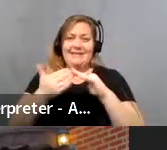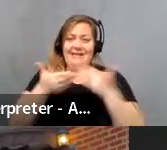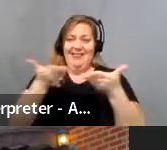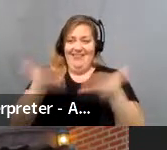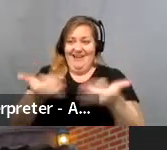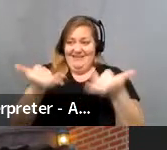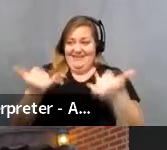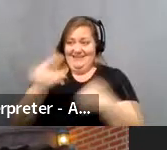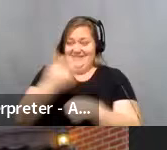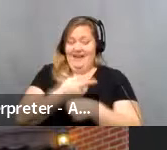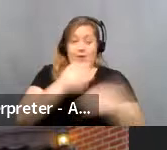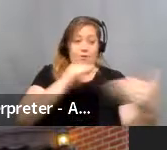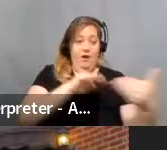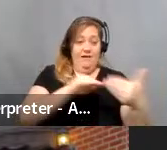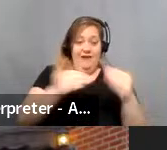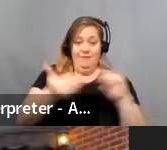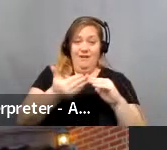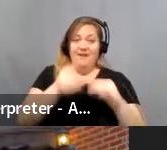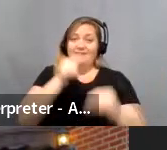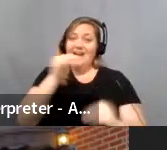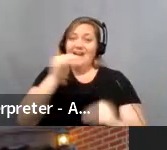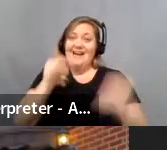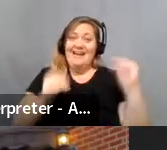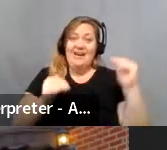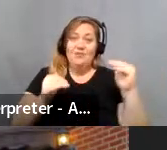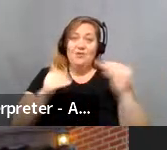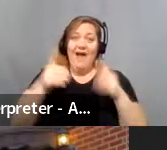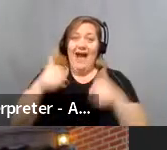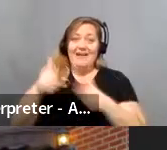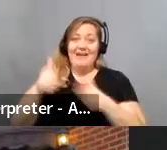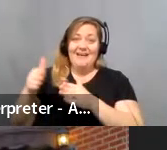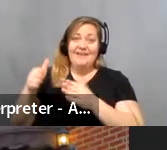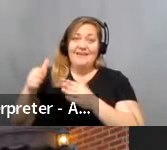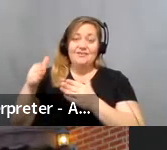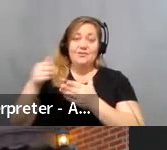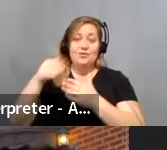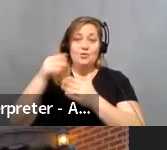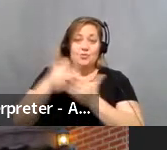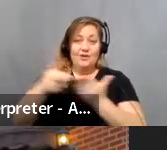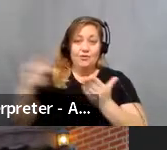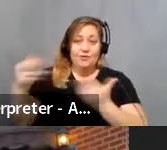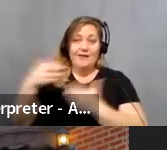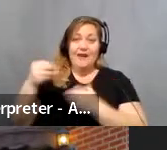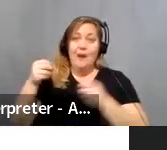neighborhoods have unequal access to resources and opportunities. Next slide.